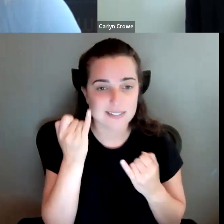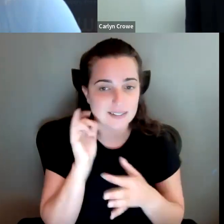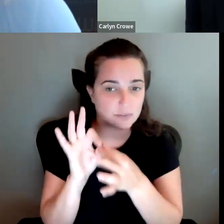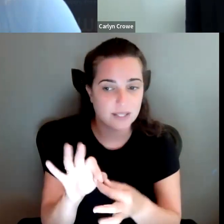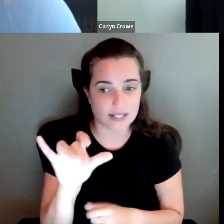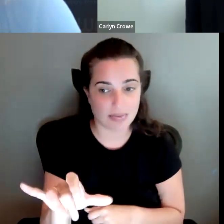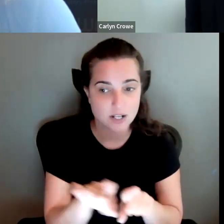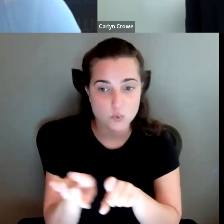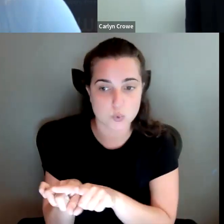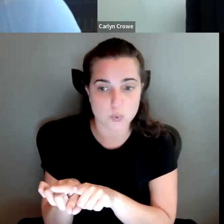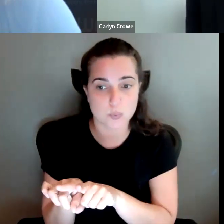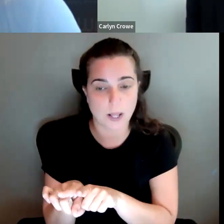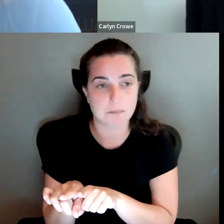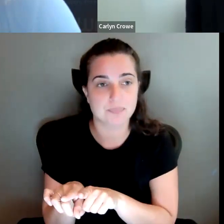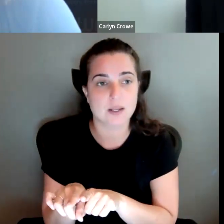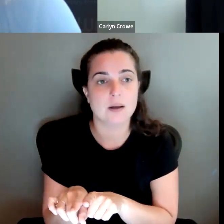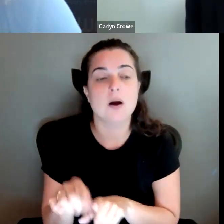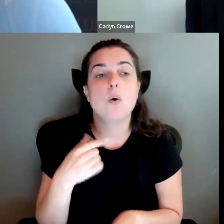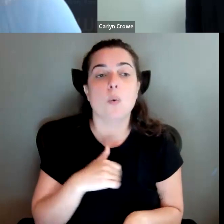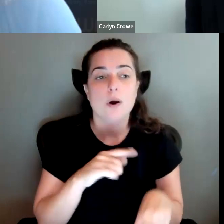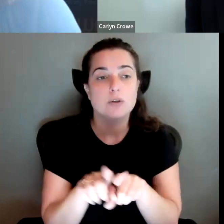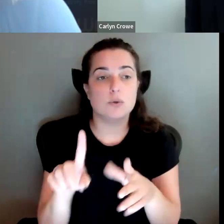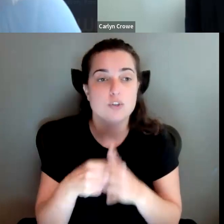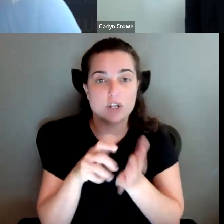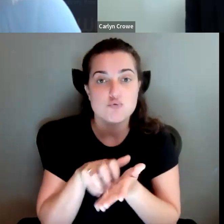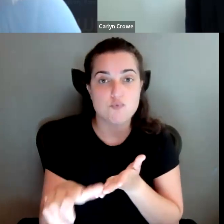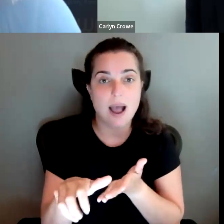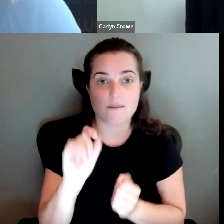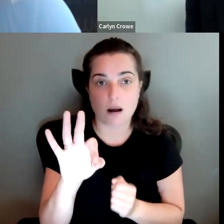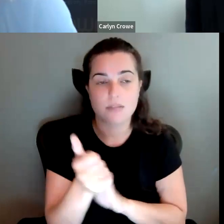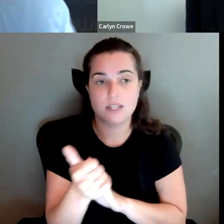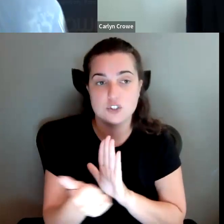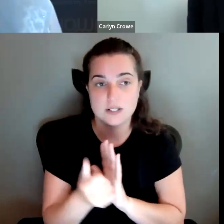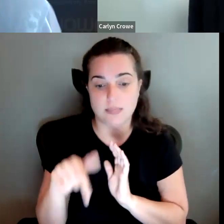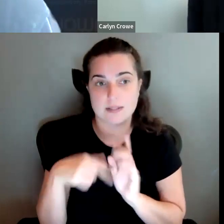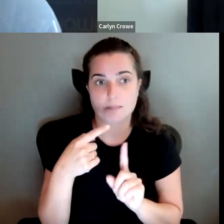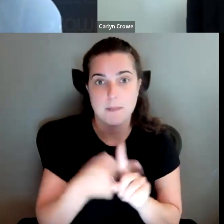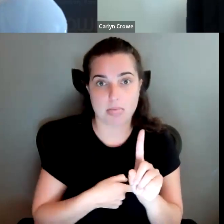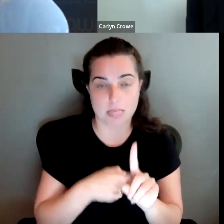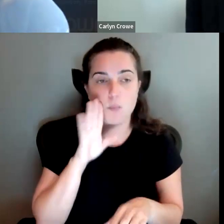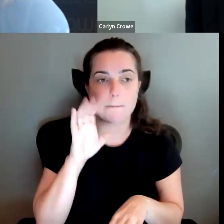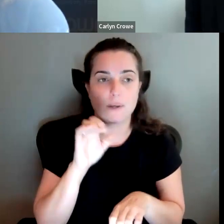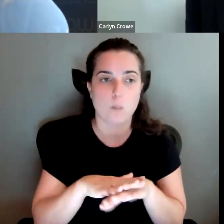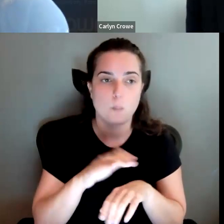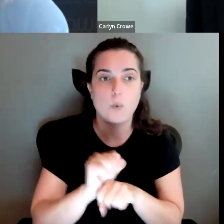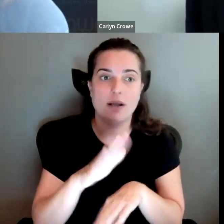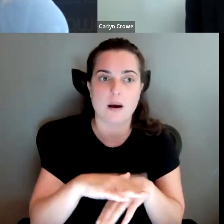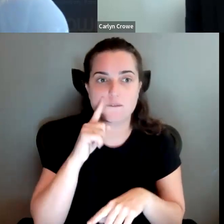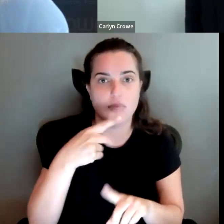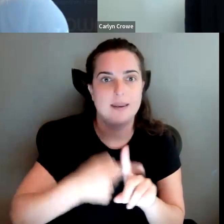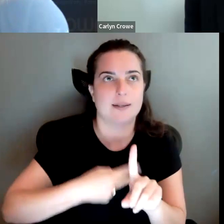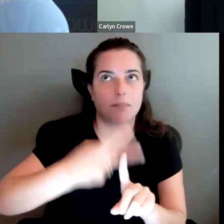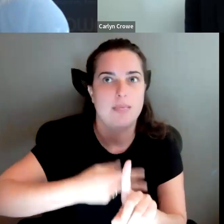And we're starting our draft of our agenda this month, and we're going to be working on it for the next couple of months at